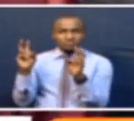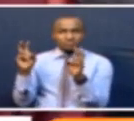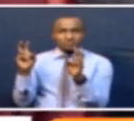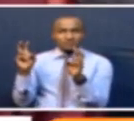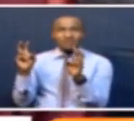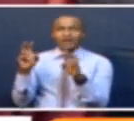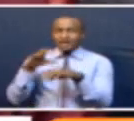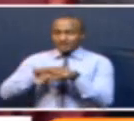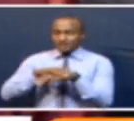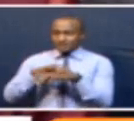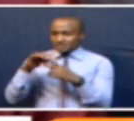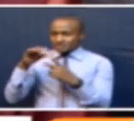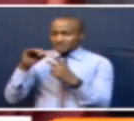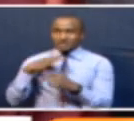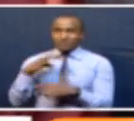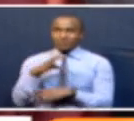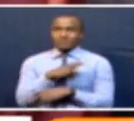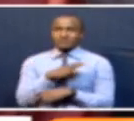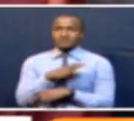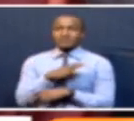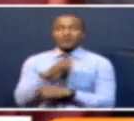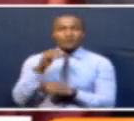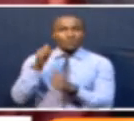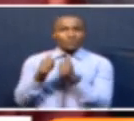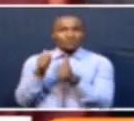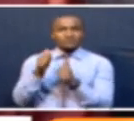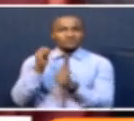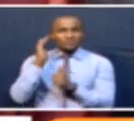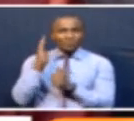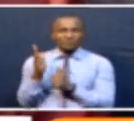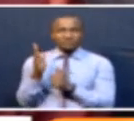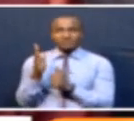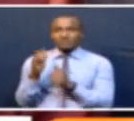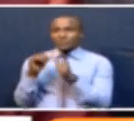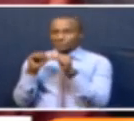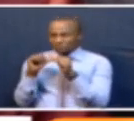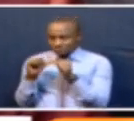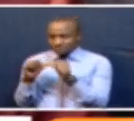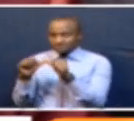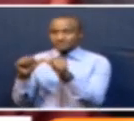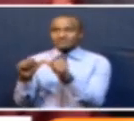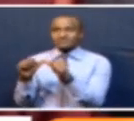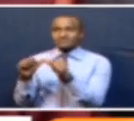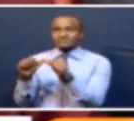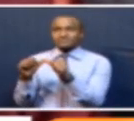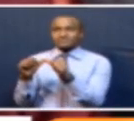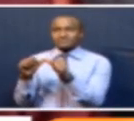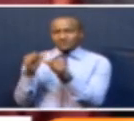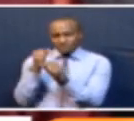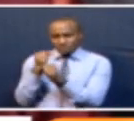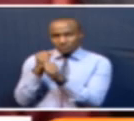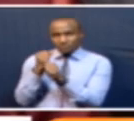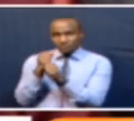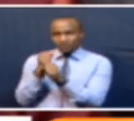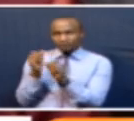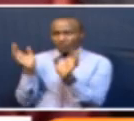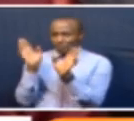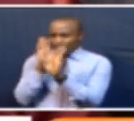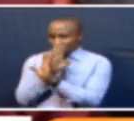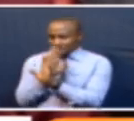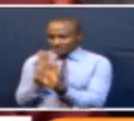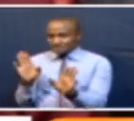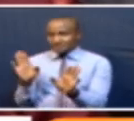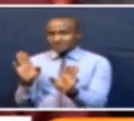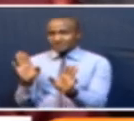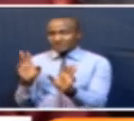select committee in the Senate that will continue or will go ahead and do a complete and